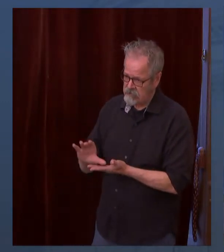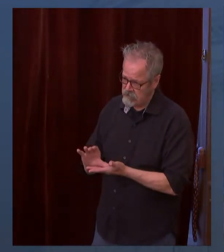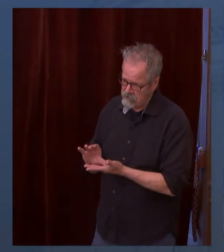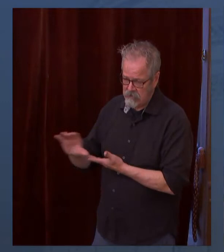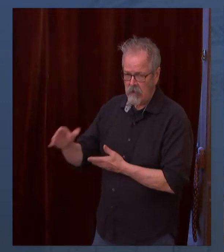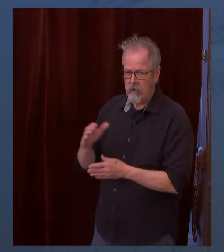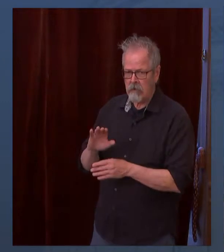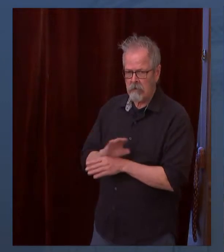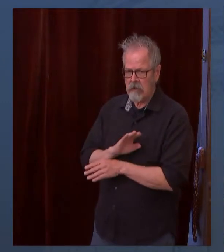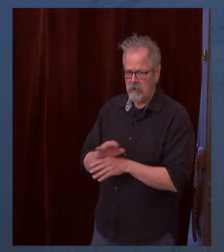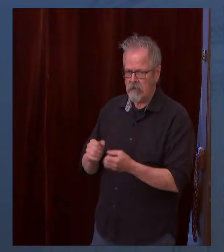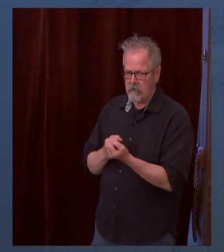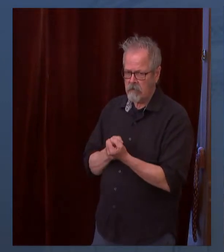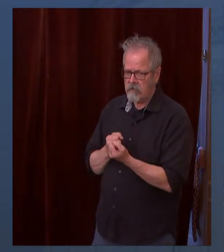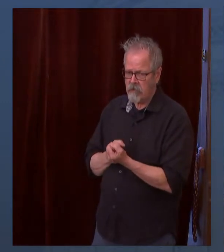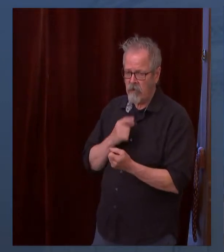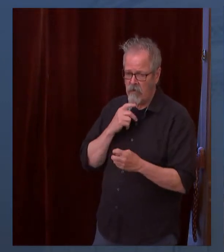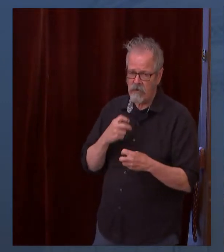metrics.